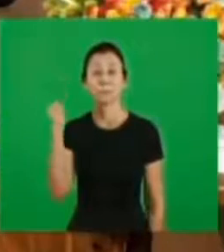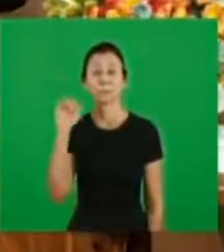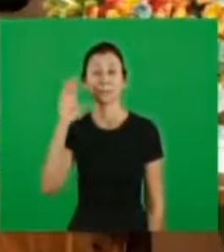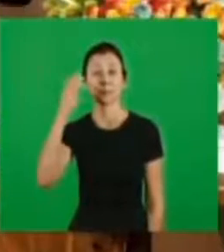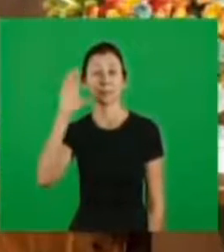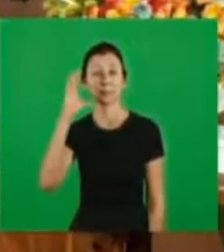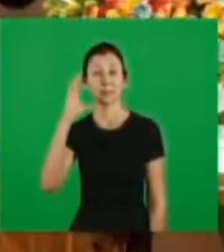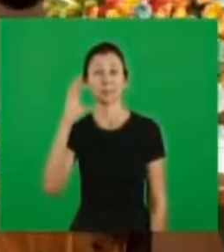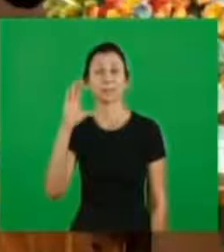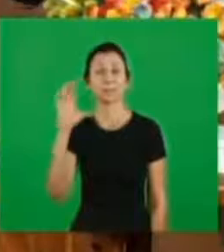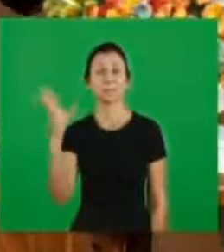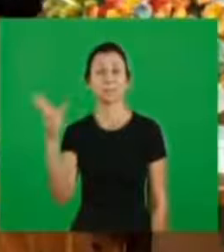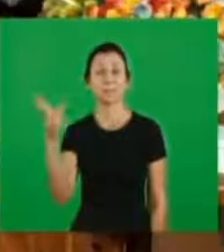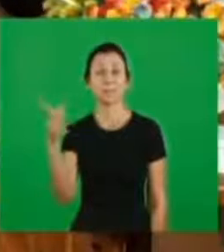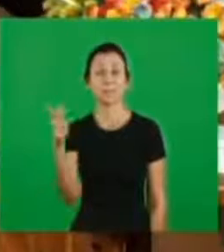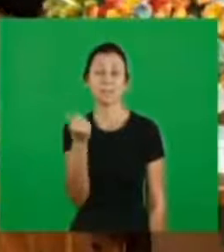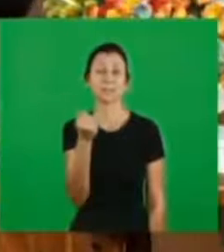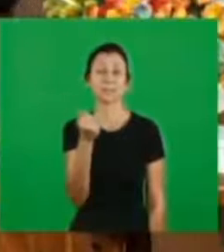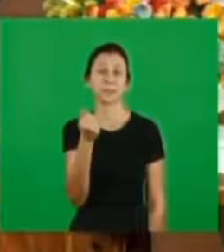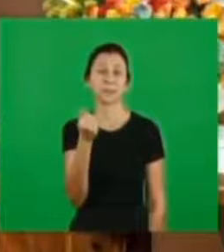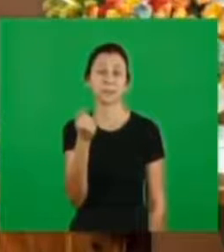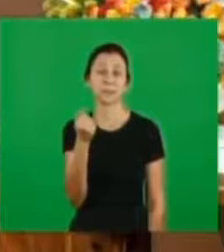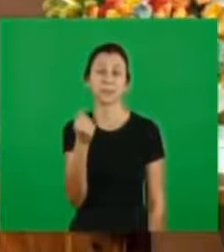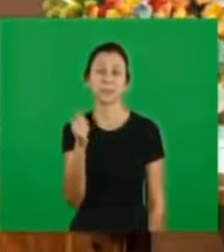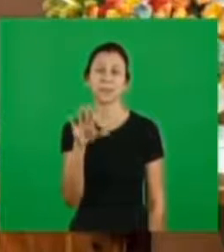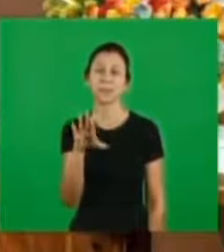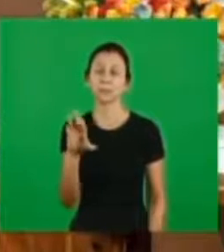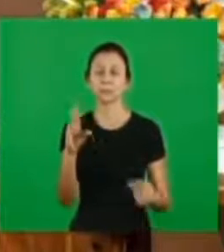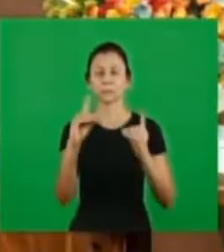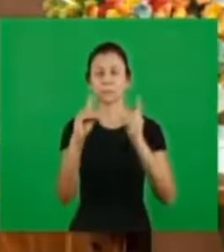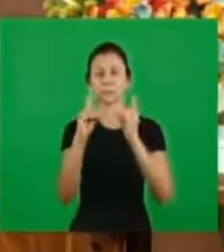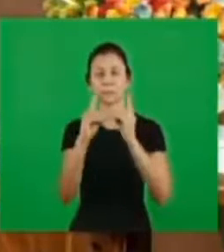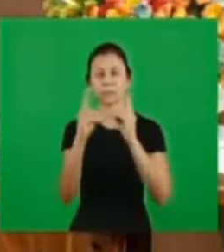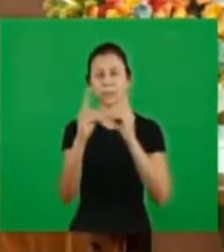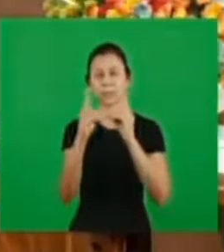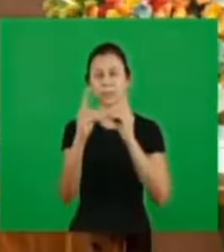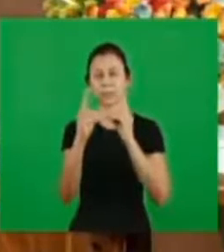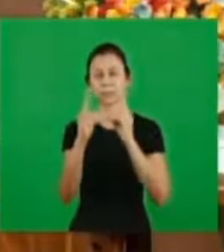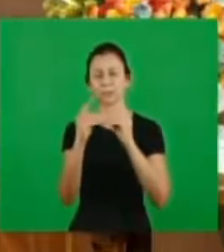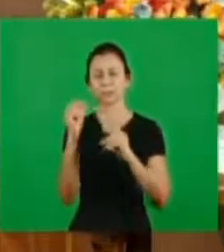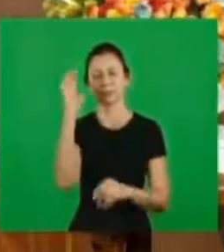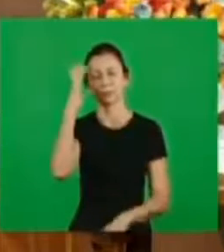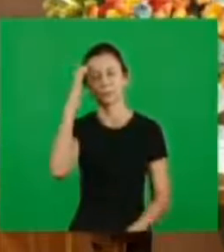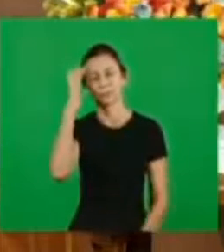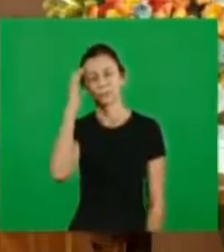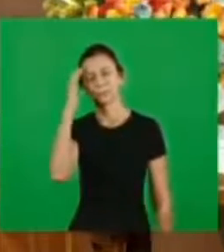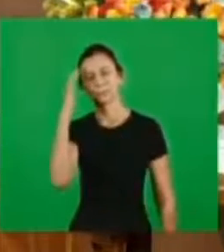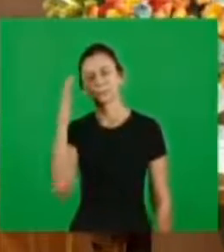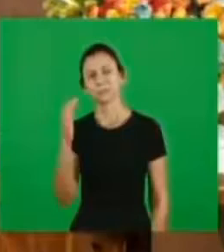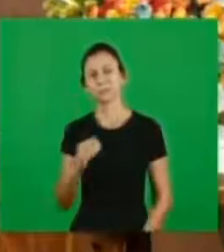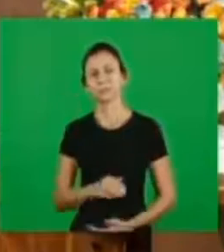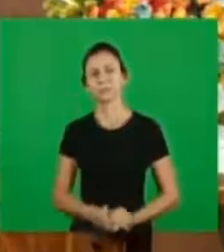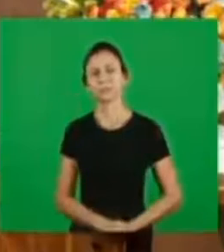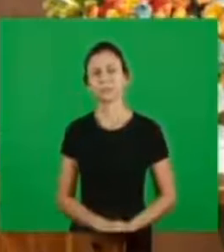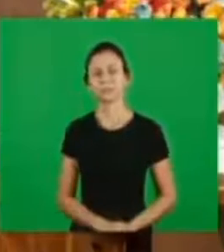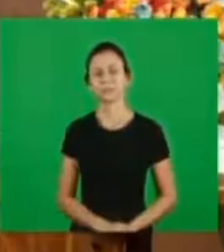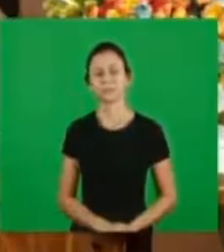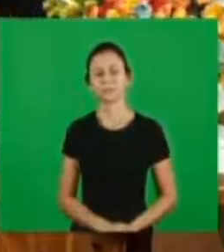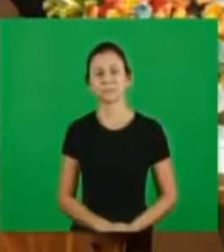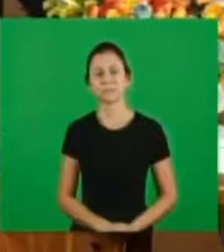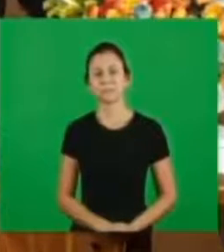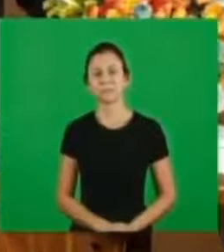It was an extraordinary scientist, but we're just placing here in a way that helps you to understand. So, my